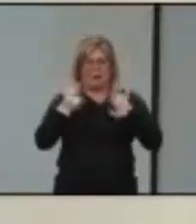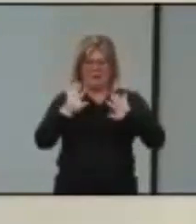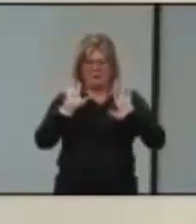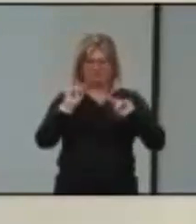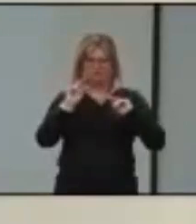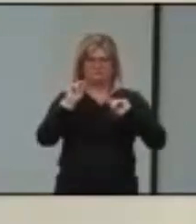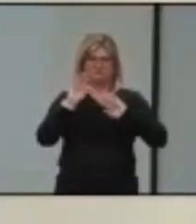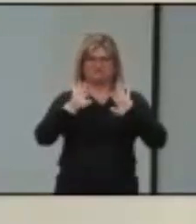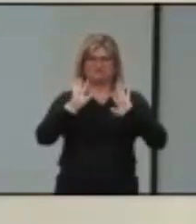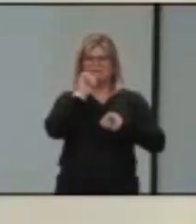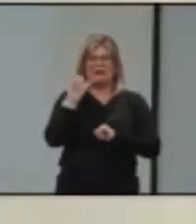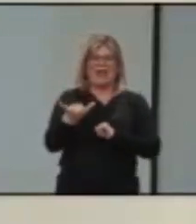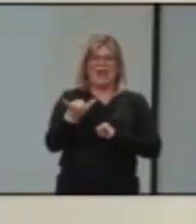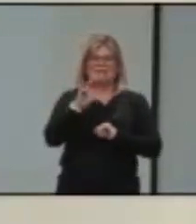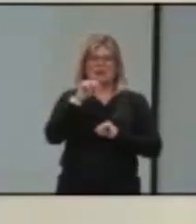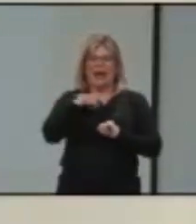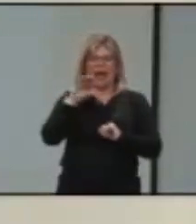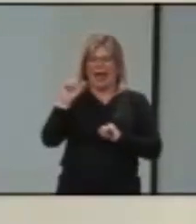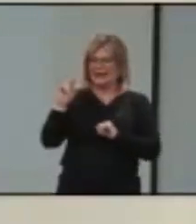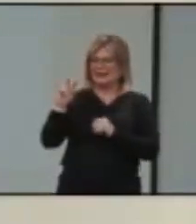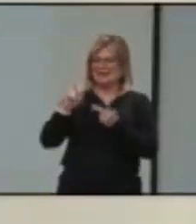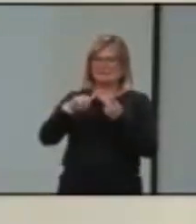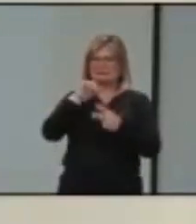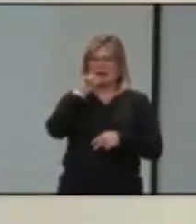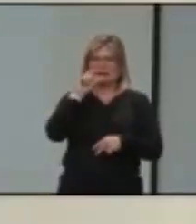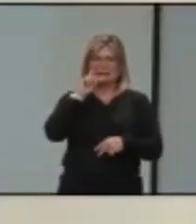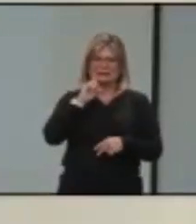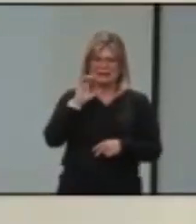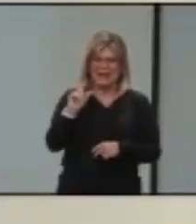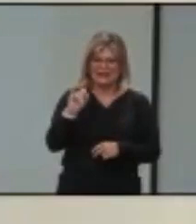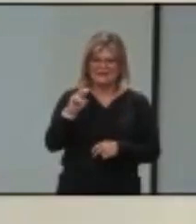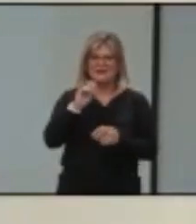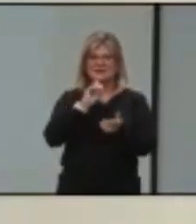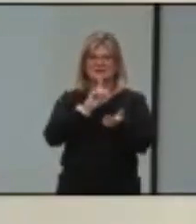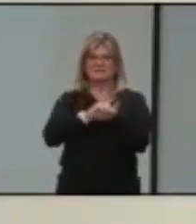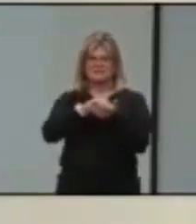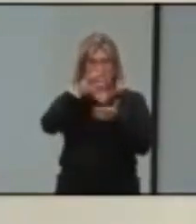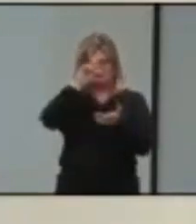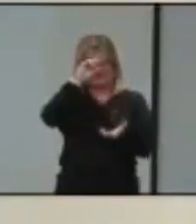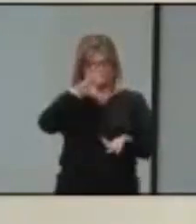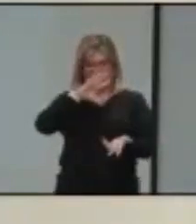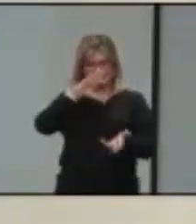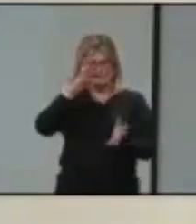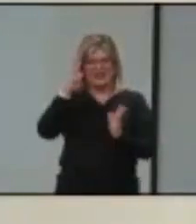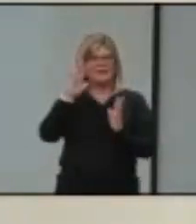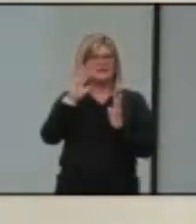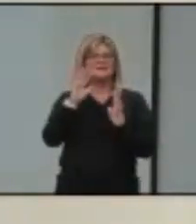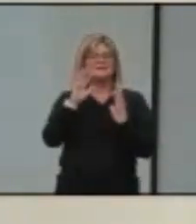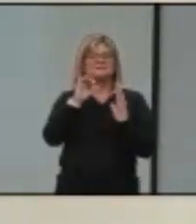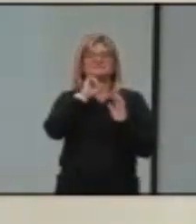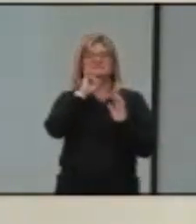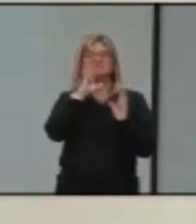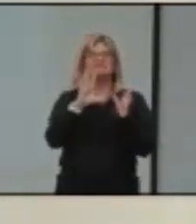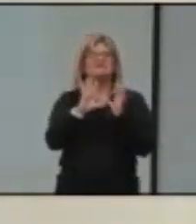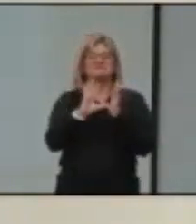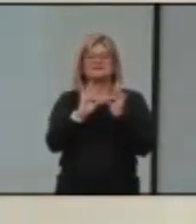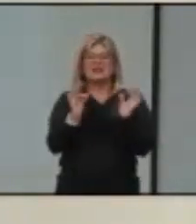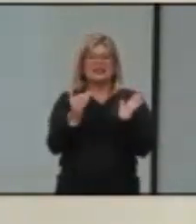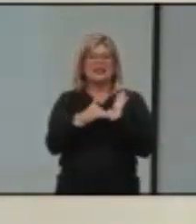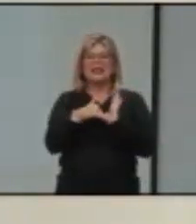But not like that, right? Imagine if the doctor had just left it where it was, right?